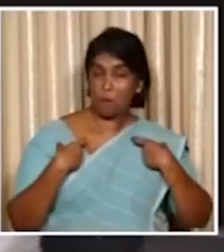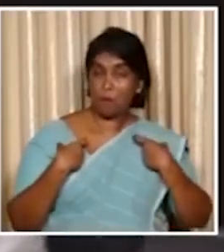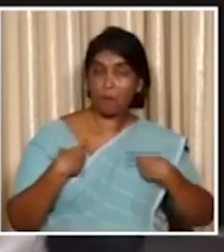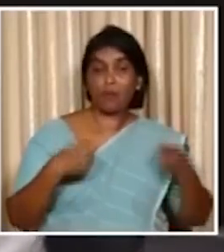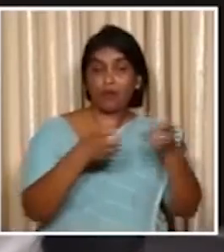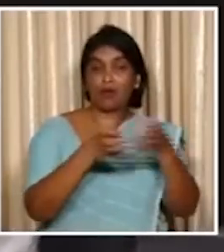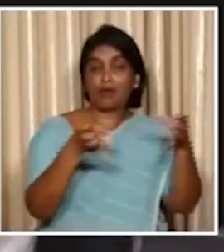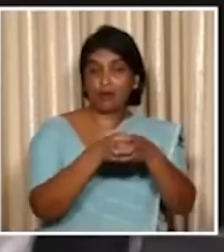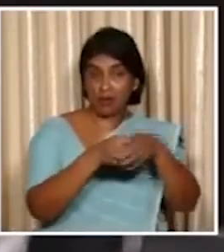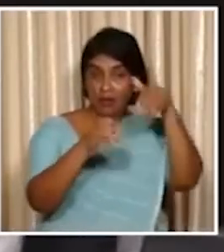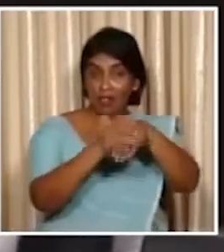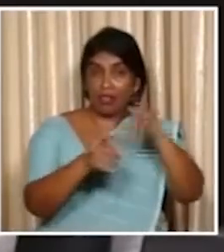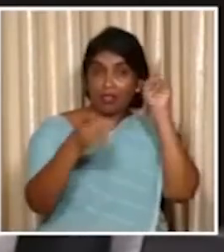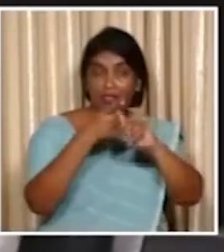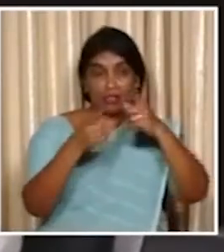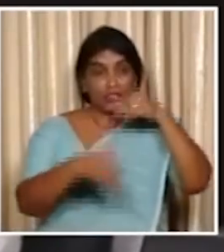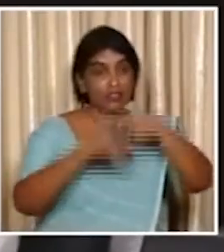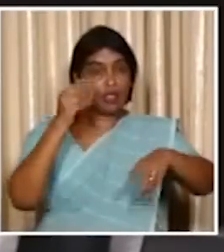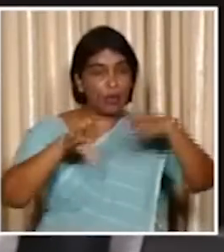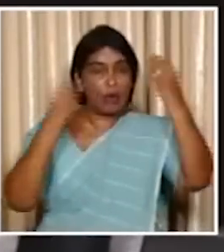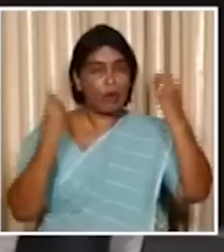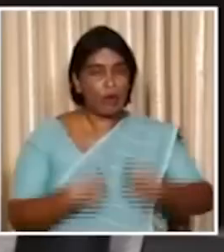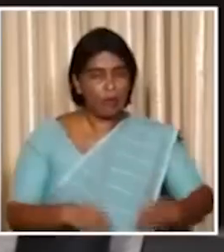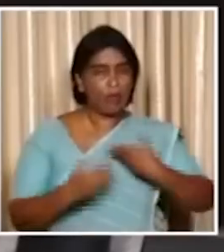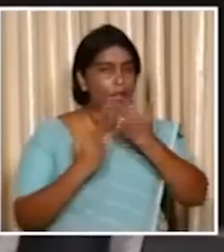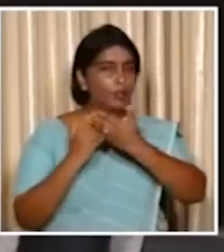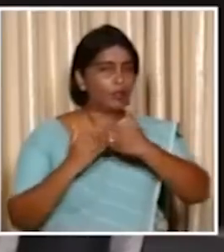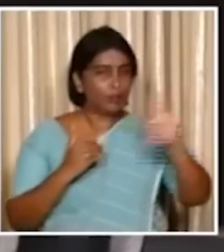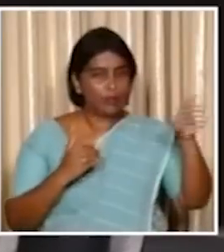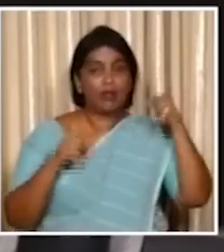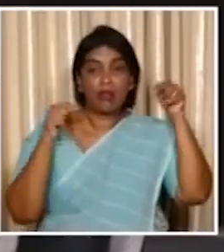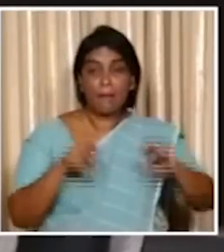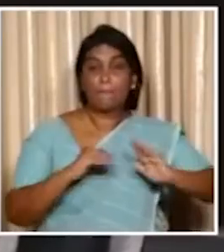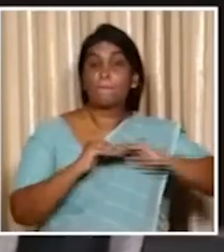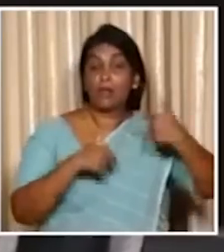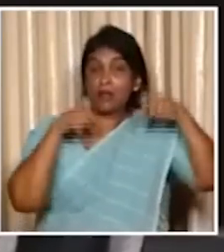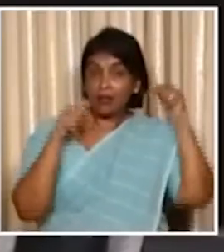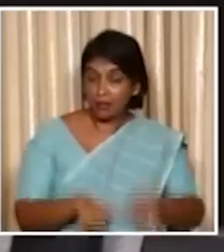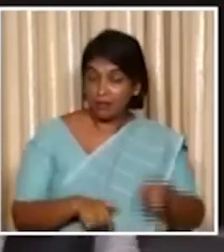You were rejected. After that you took over this communal politics. You